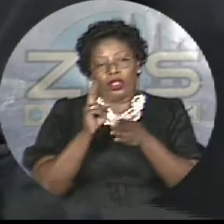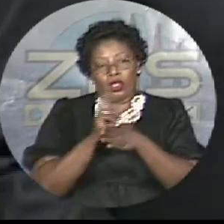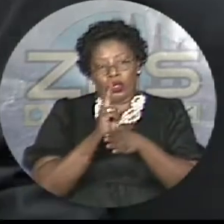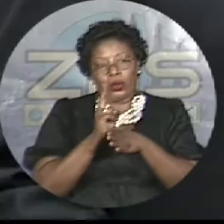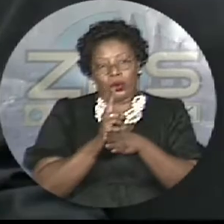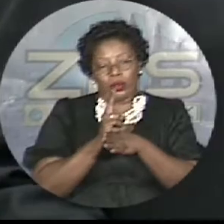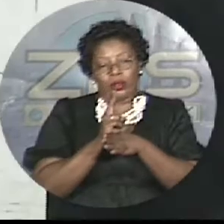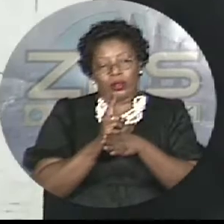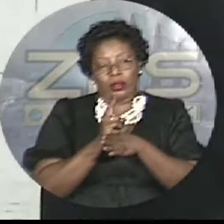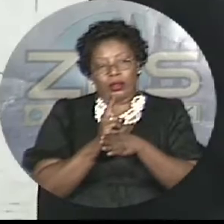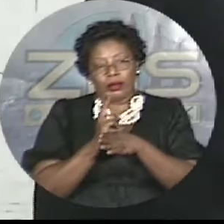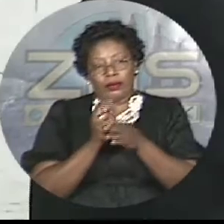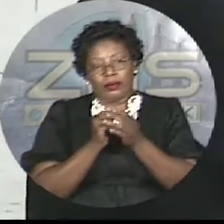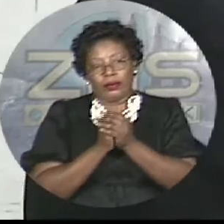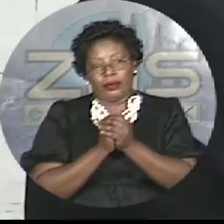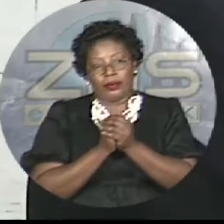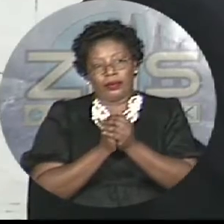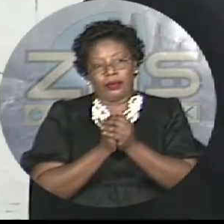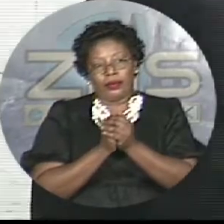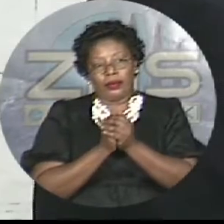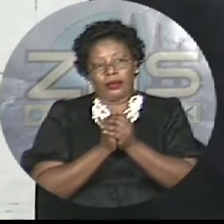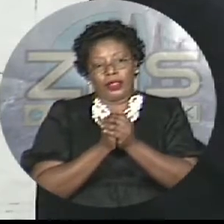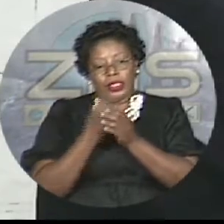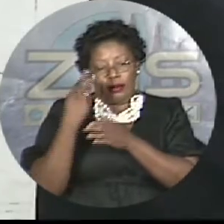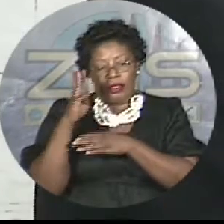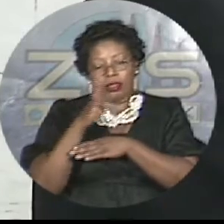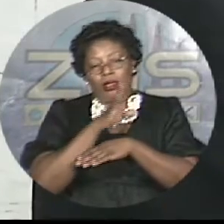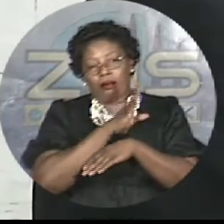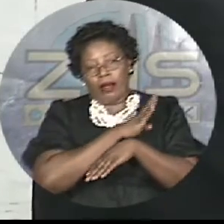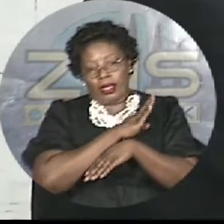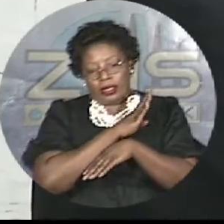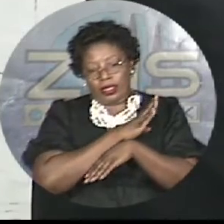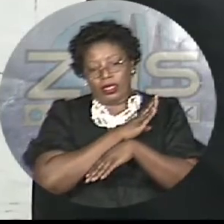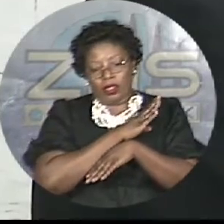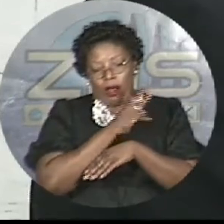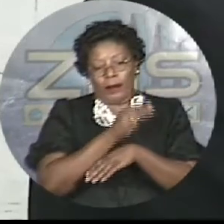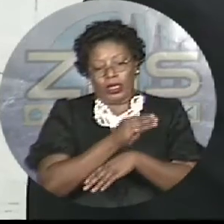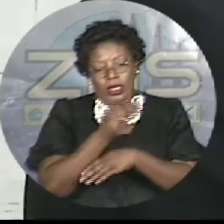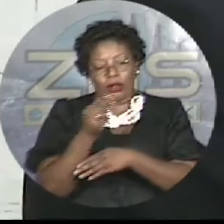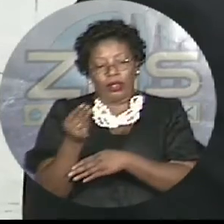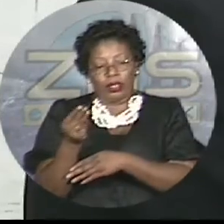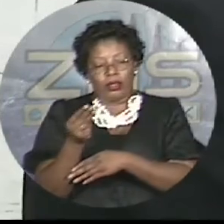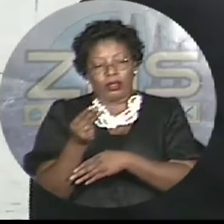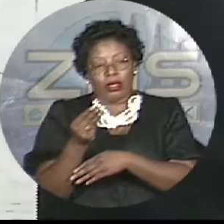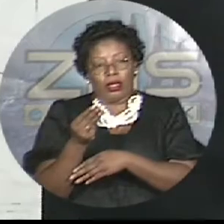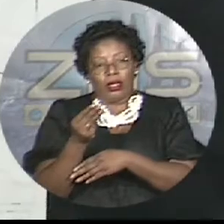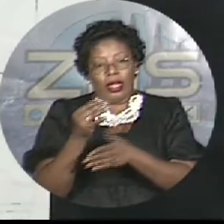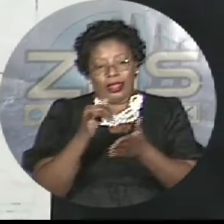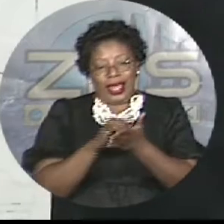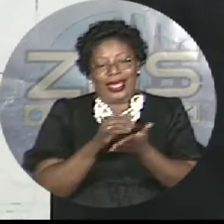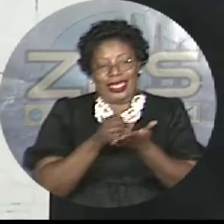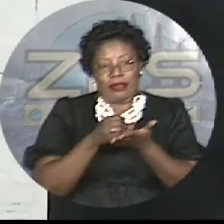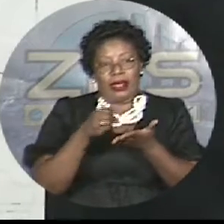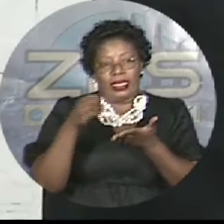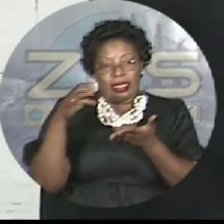an interim measure. Mr. Bastian, on materials that are very